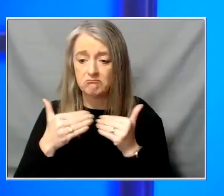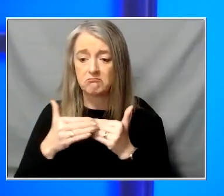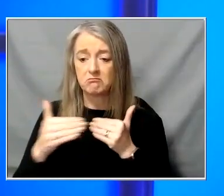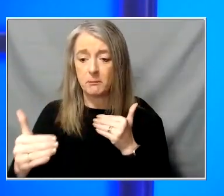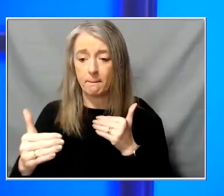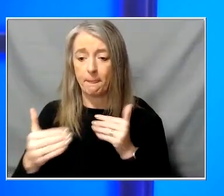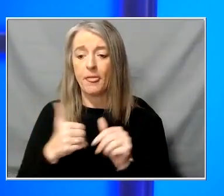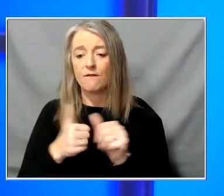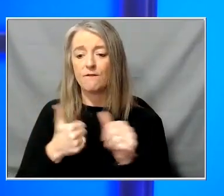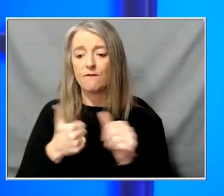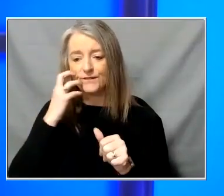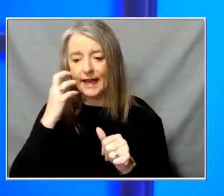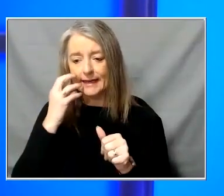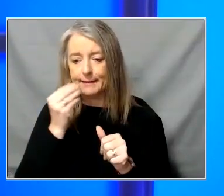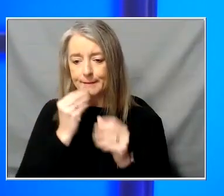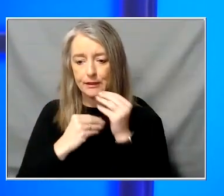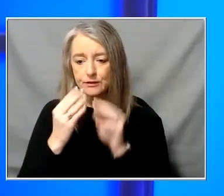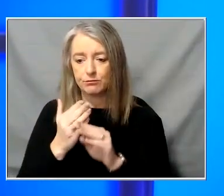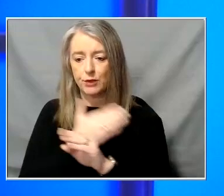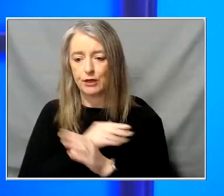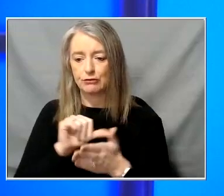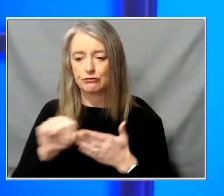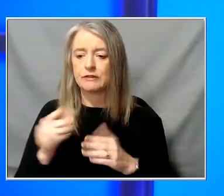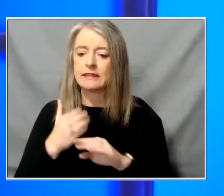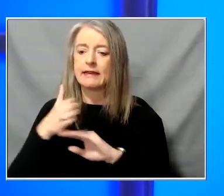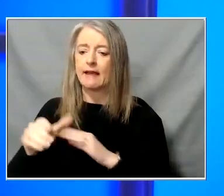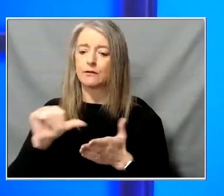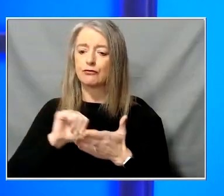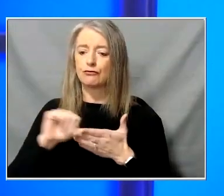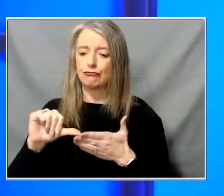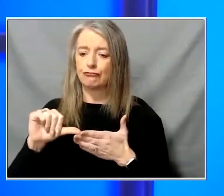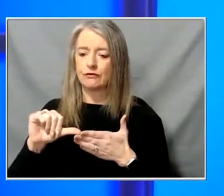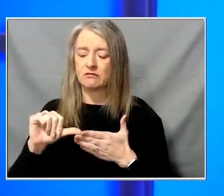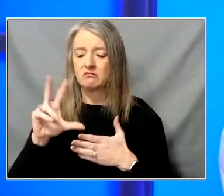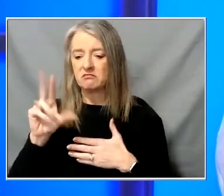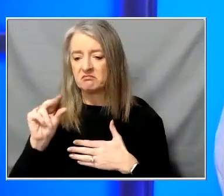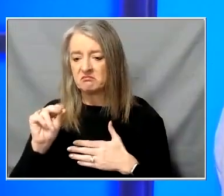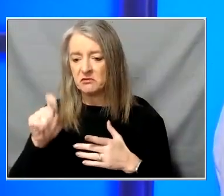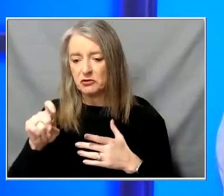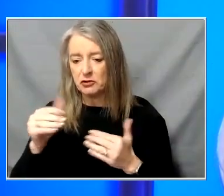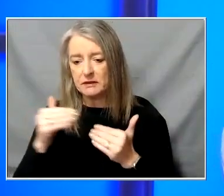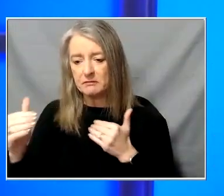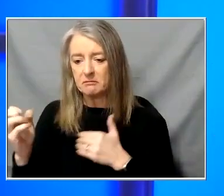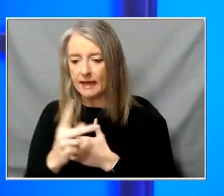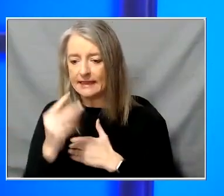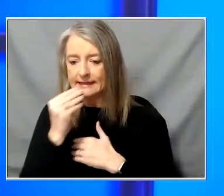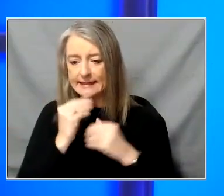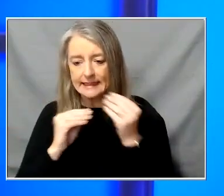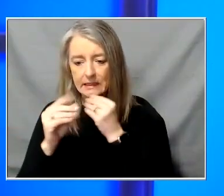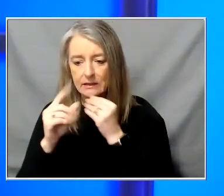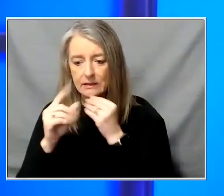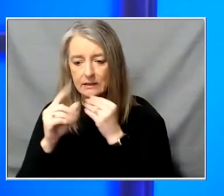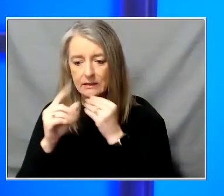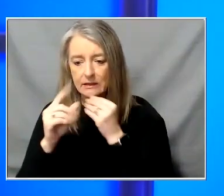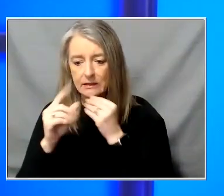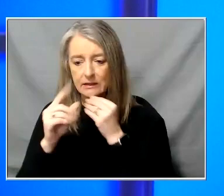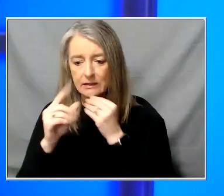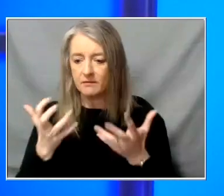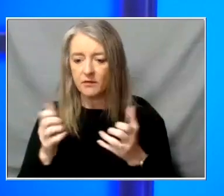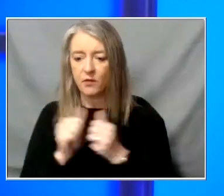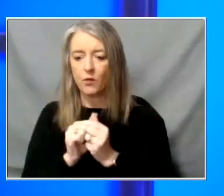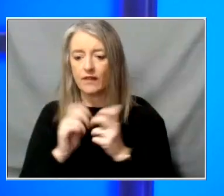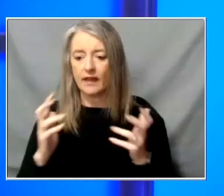but around the nation as well. All right, Doc Hawk, thanks so much. Any reporters on the line today? Let's get to our community. Dr. Stone, Jeff wants to